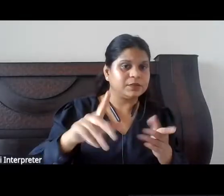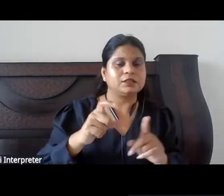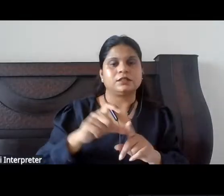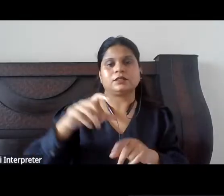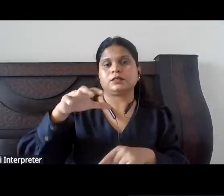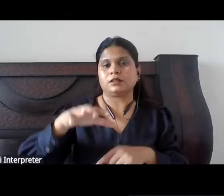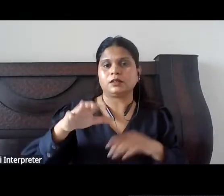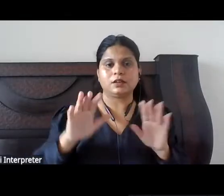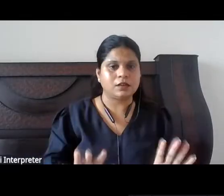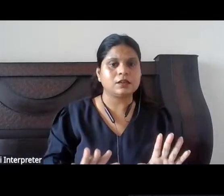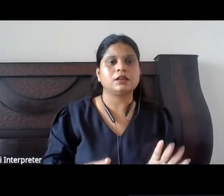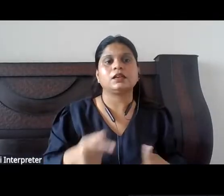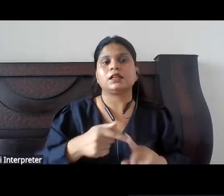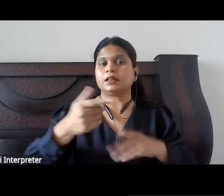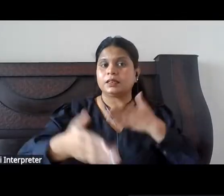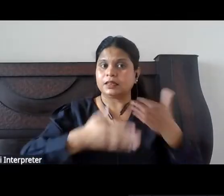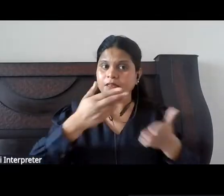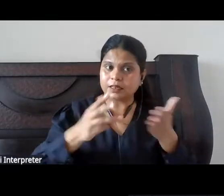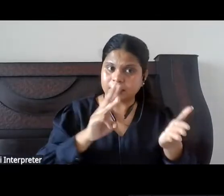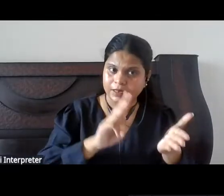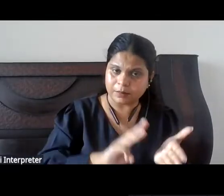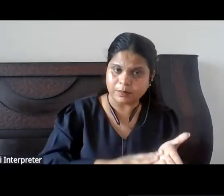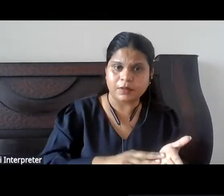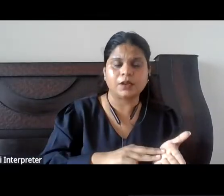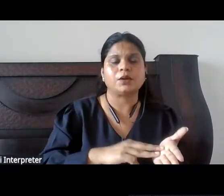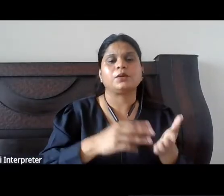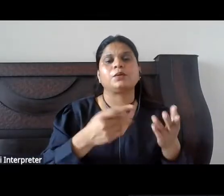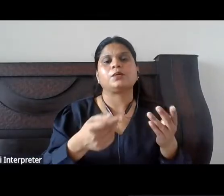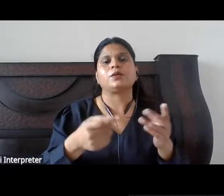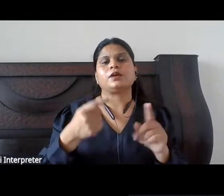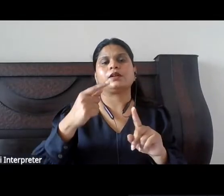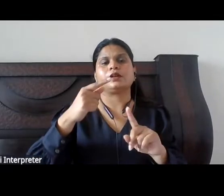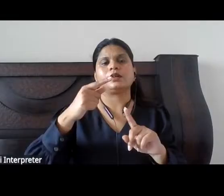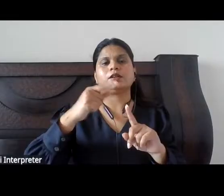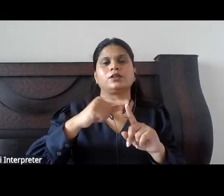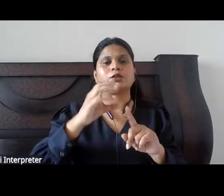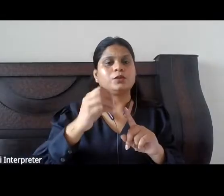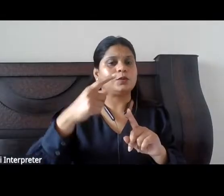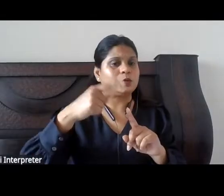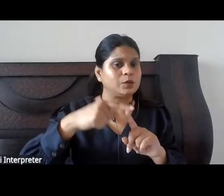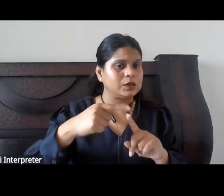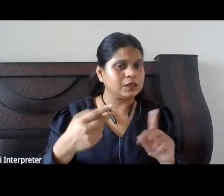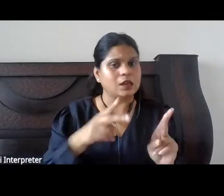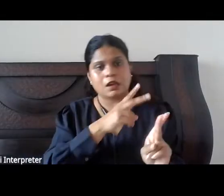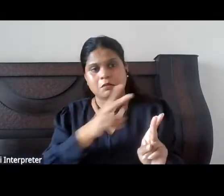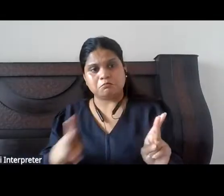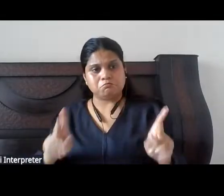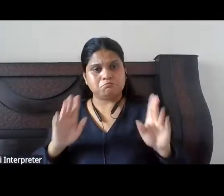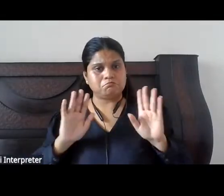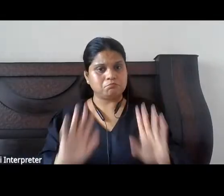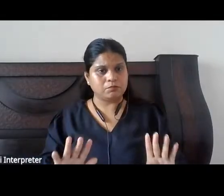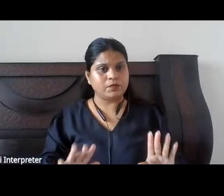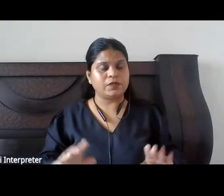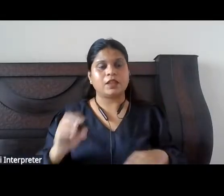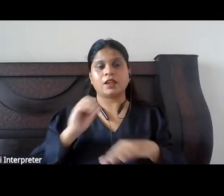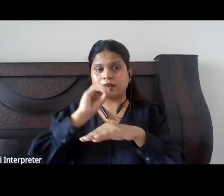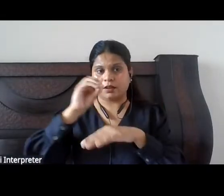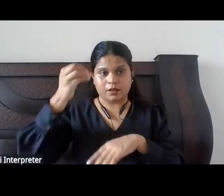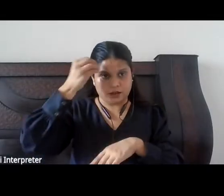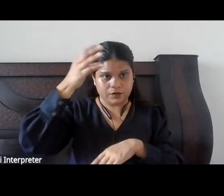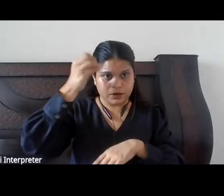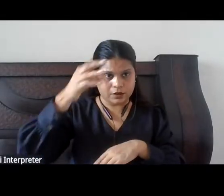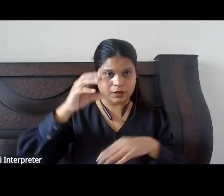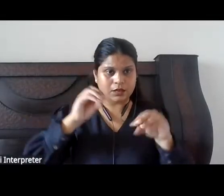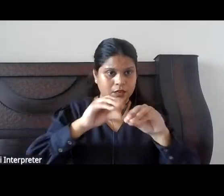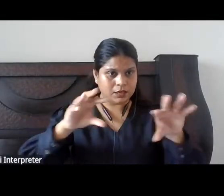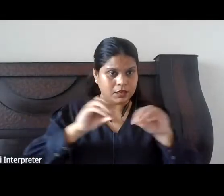the training manual or the training TOTs, and at the in creating awareness. And so in